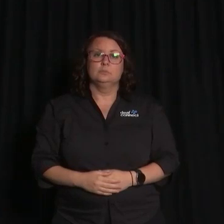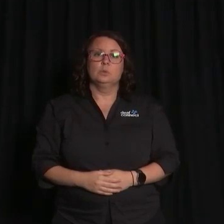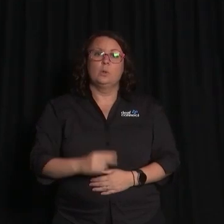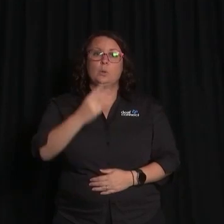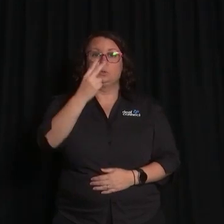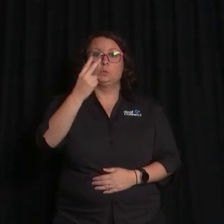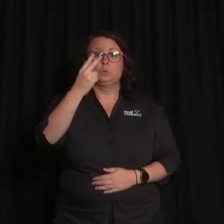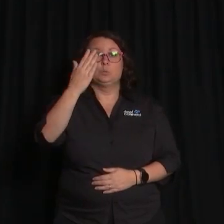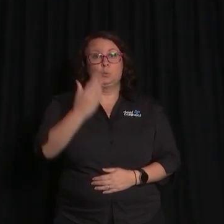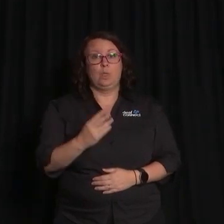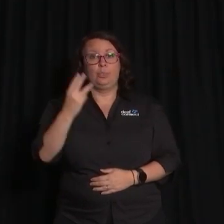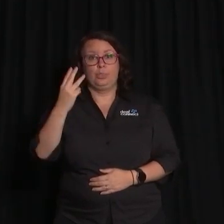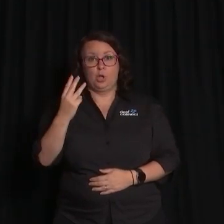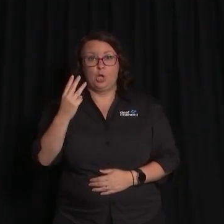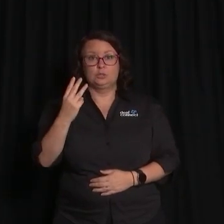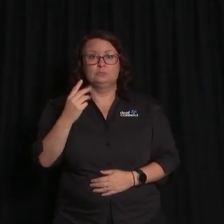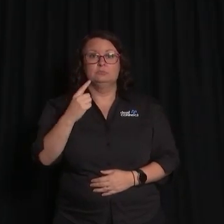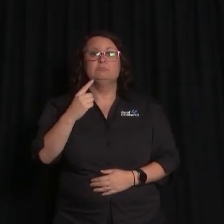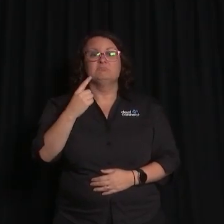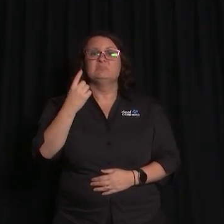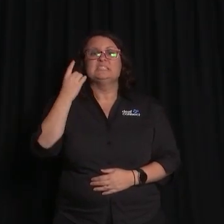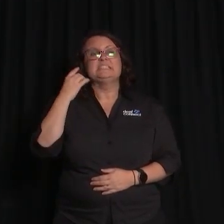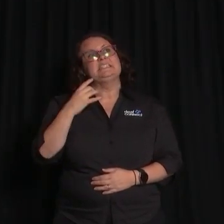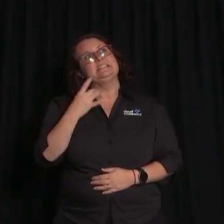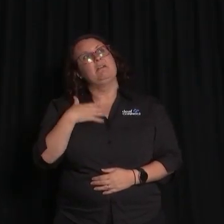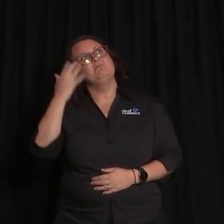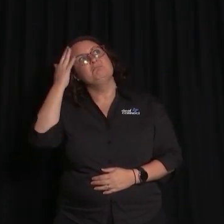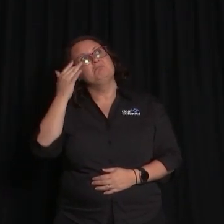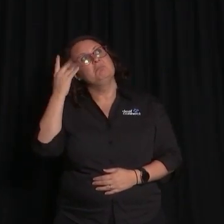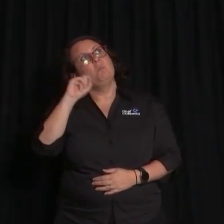2/3 of them had had suicidal ideation at some point.